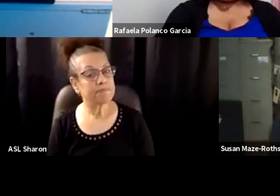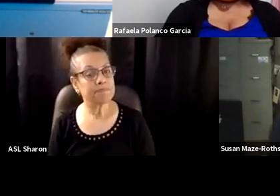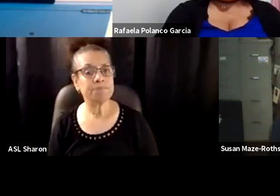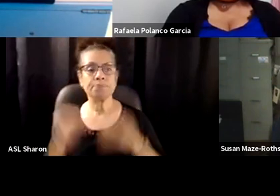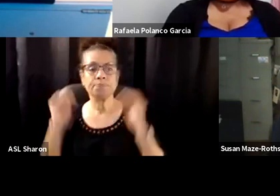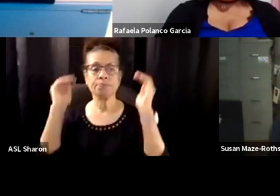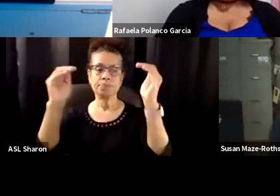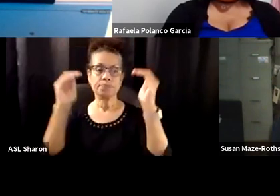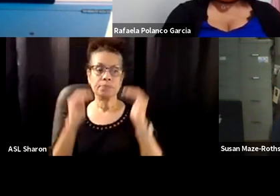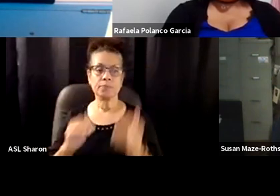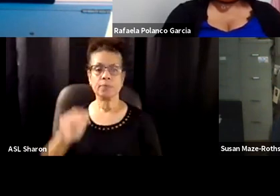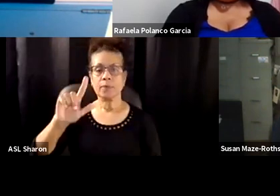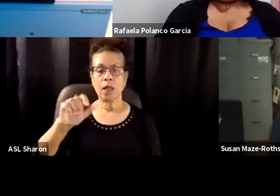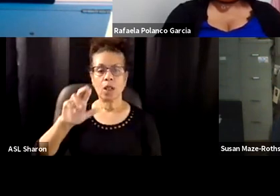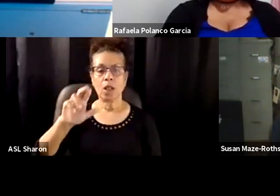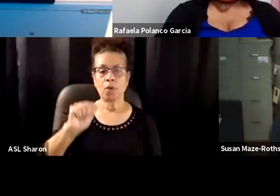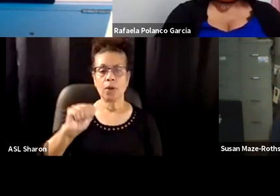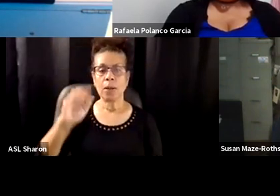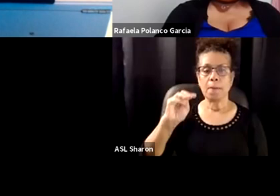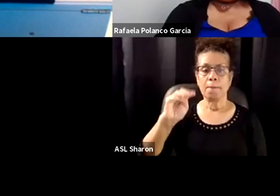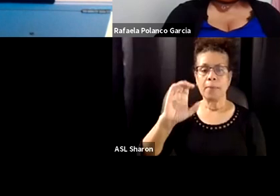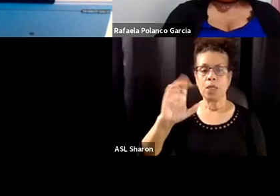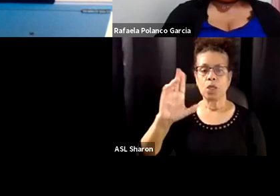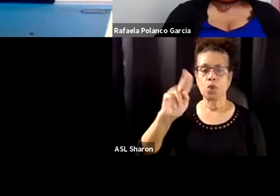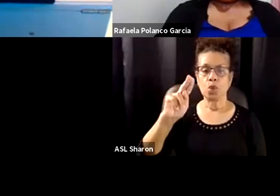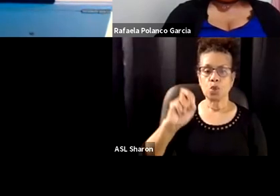speaker is laura mccune poplin